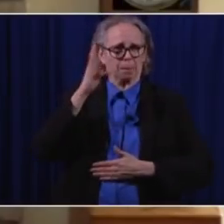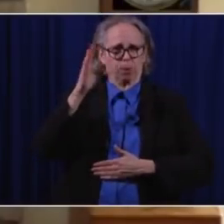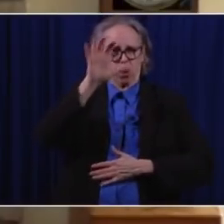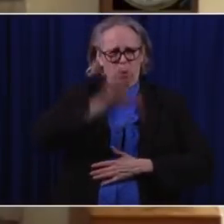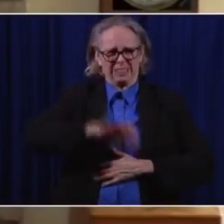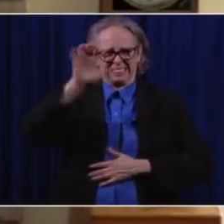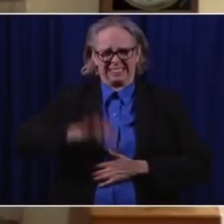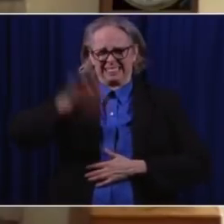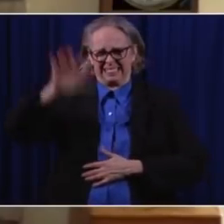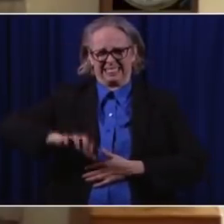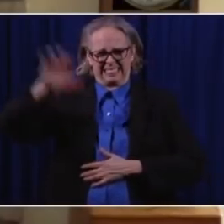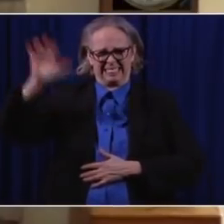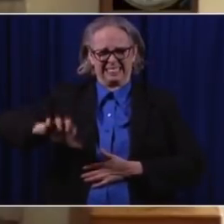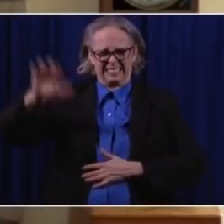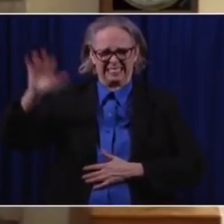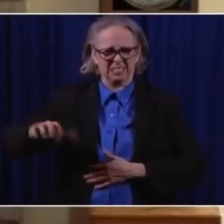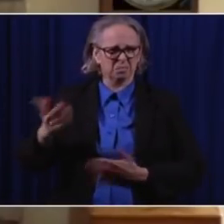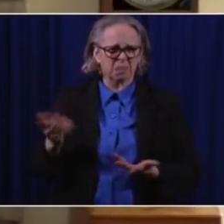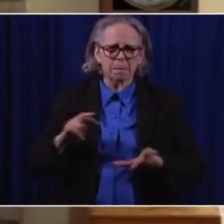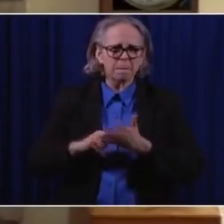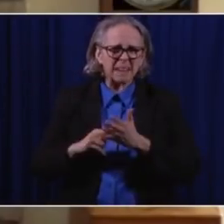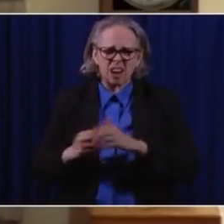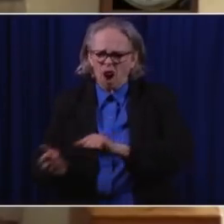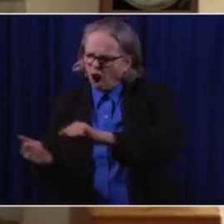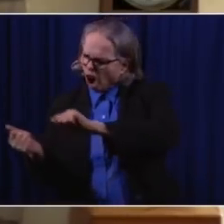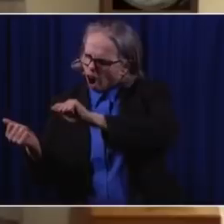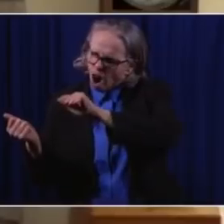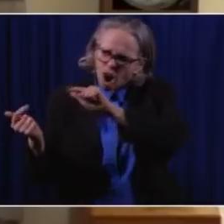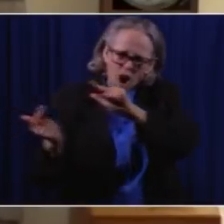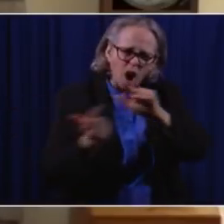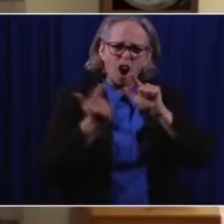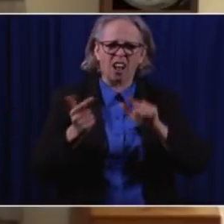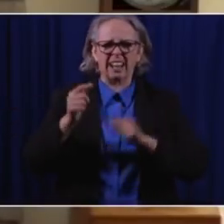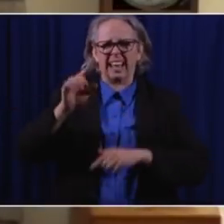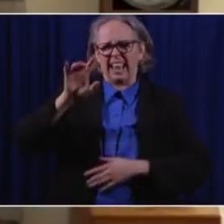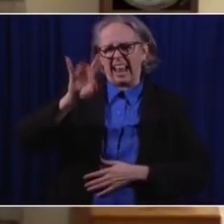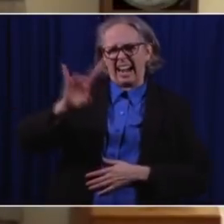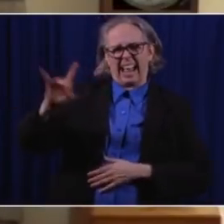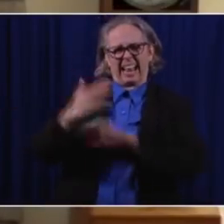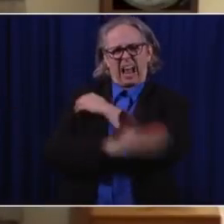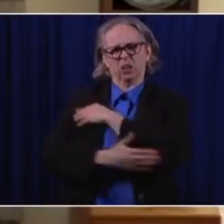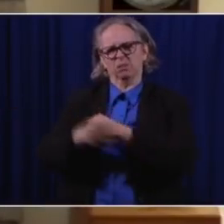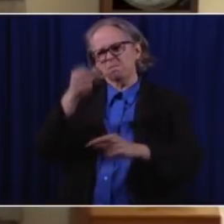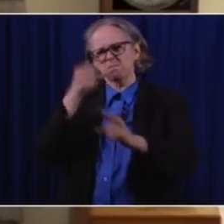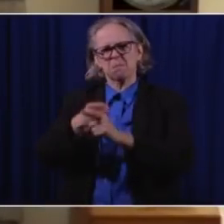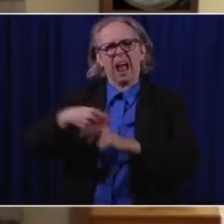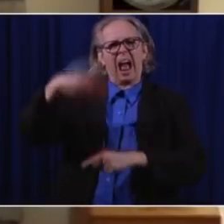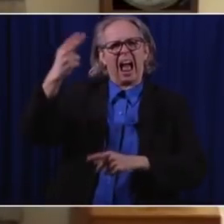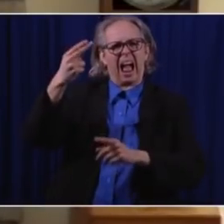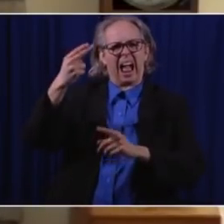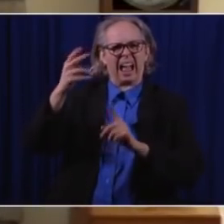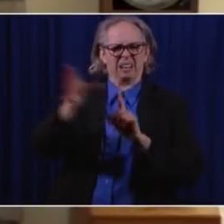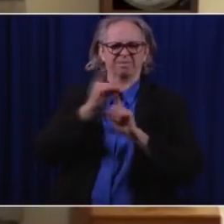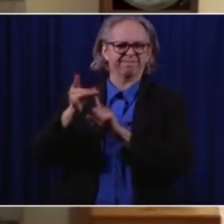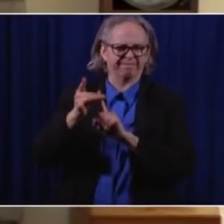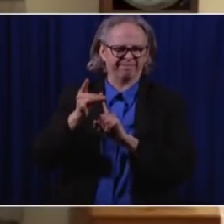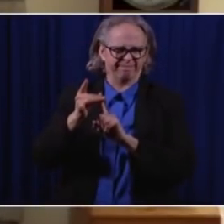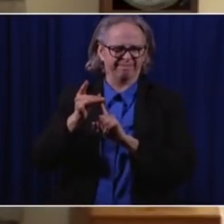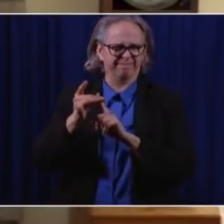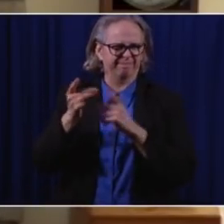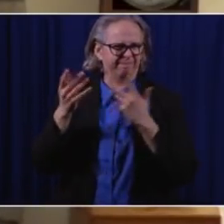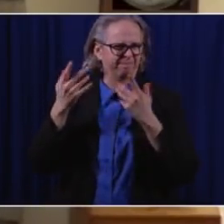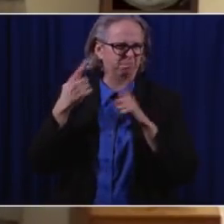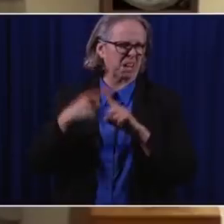counties, and as the state continues to turn red, and we'll get to that in a minute, I would suggest that anyone who wants to